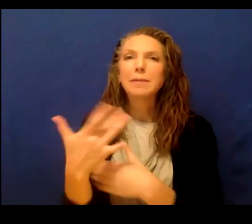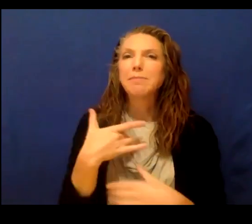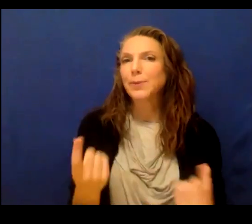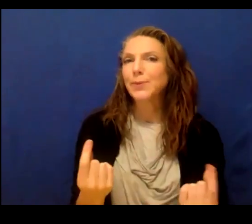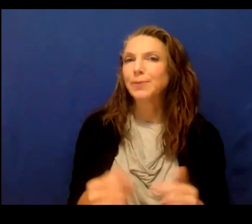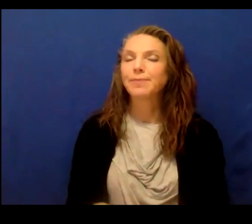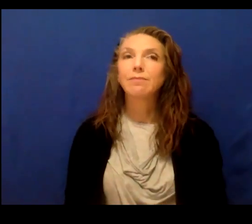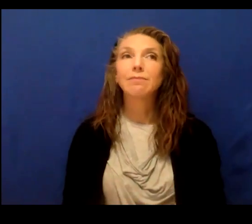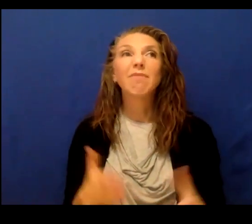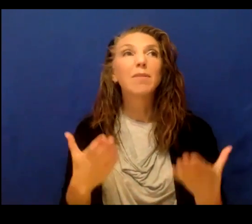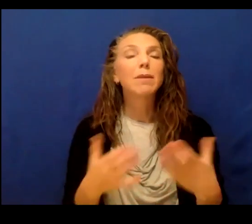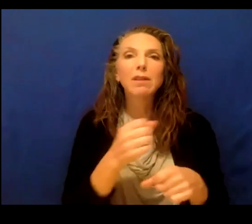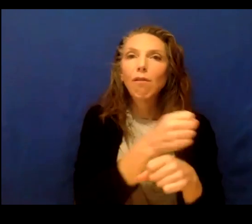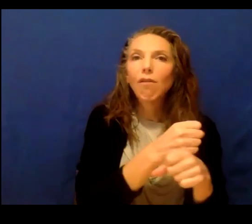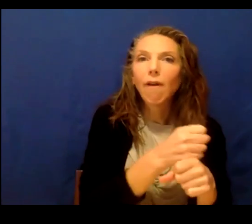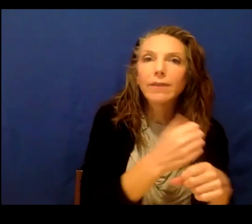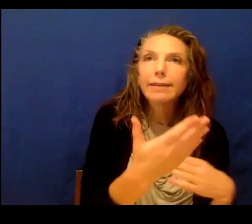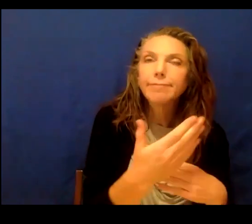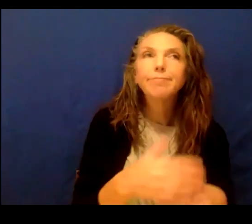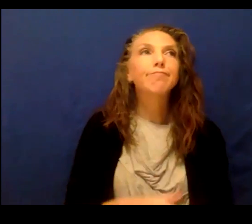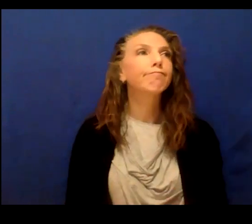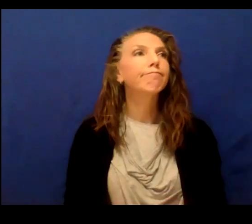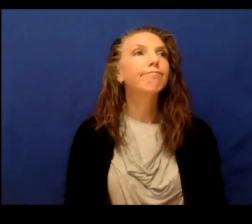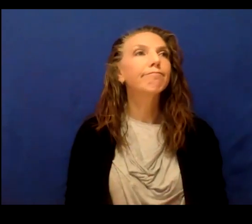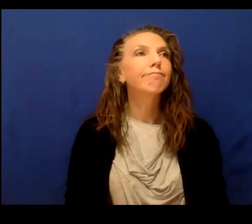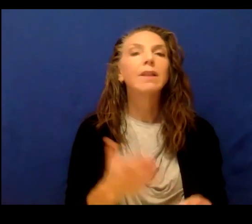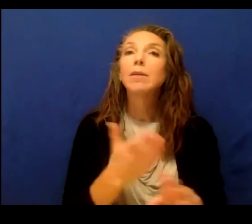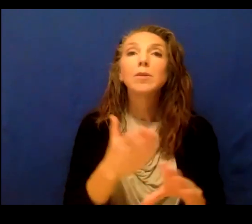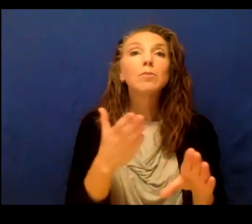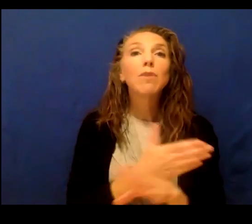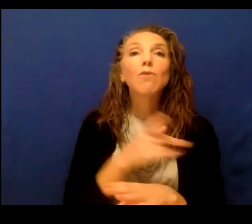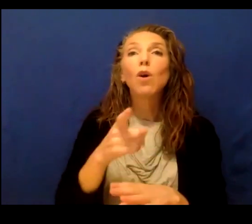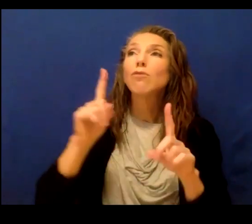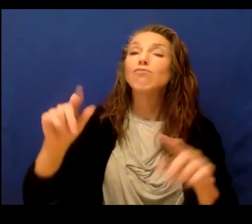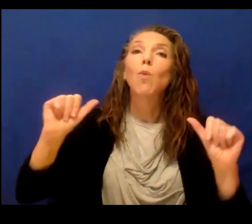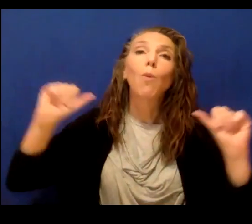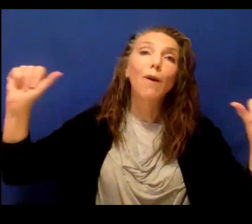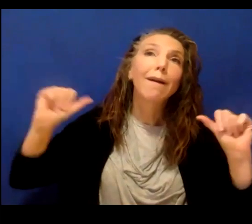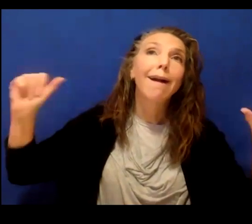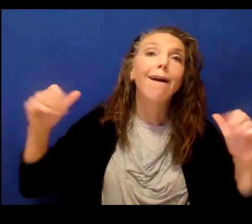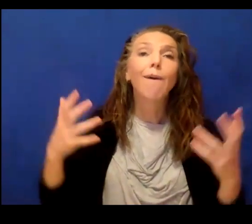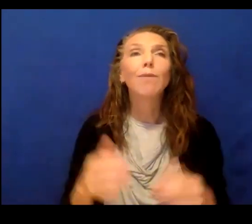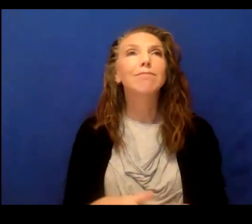Maybe your coffee ritual, or what you do before a morning workout if you do that.